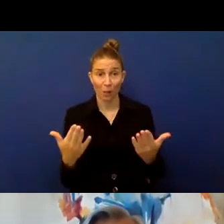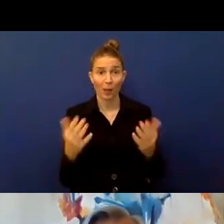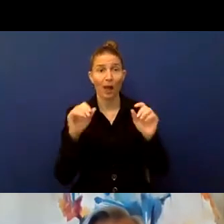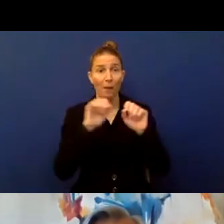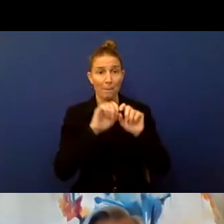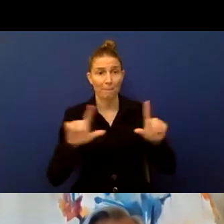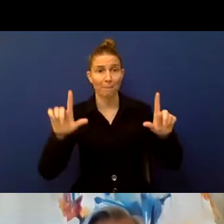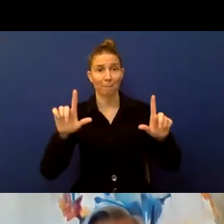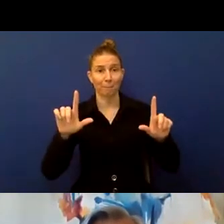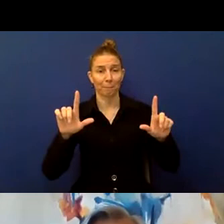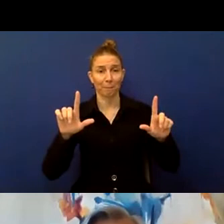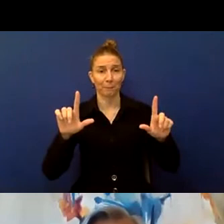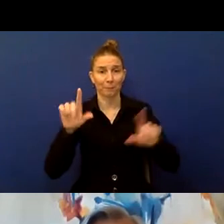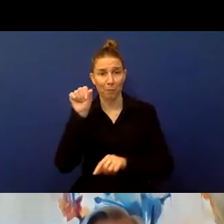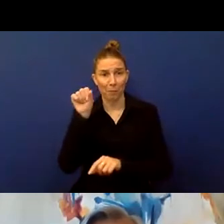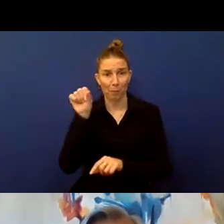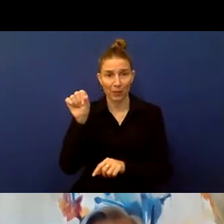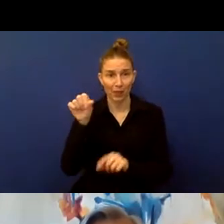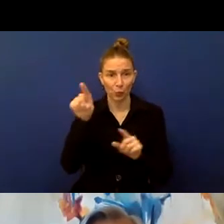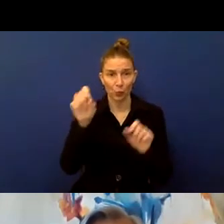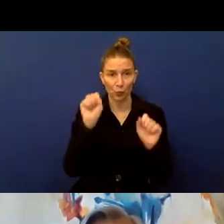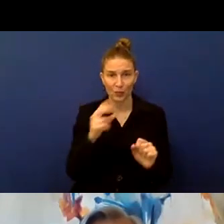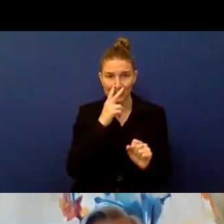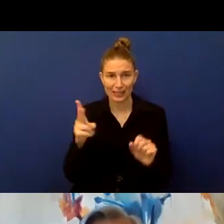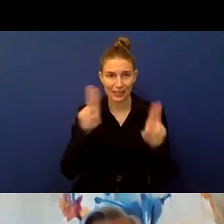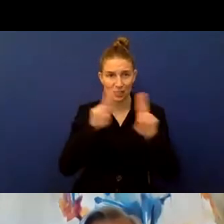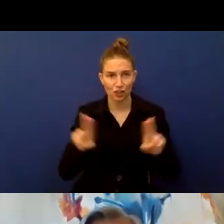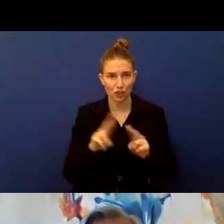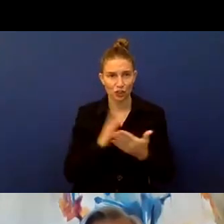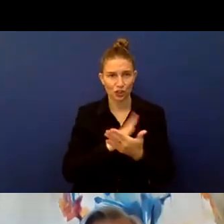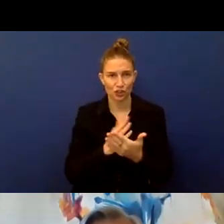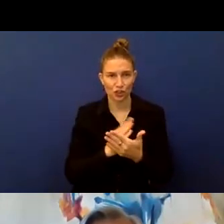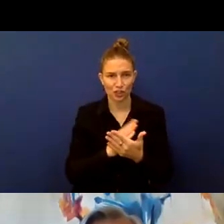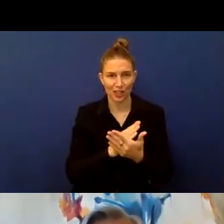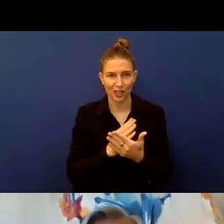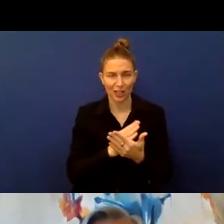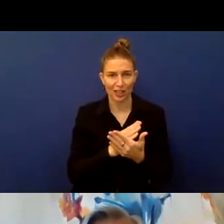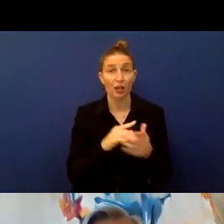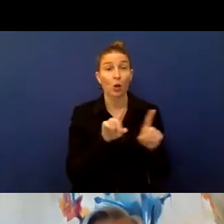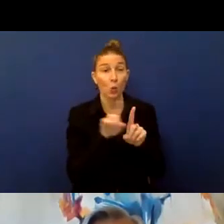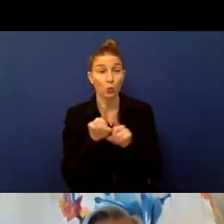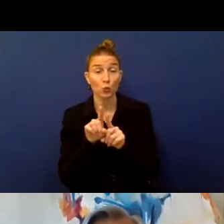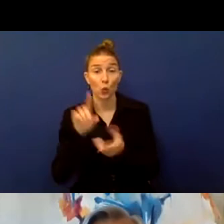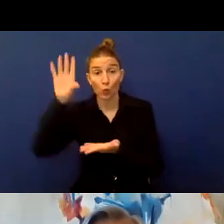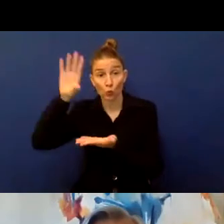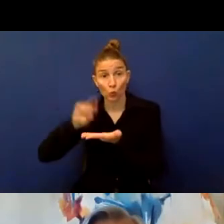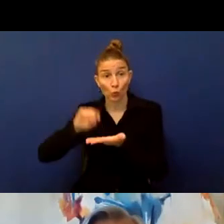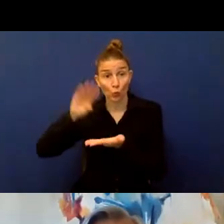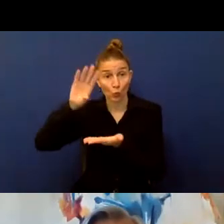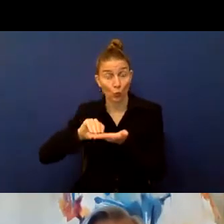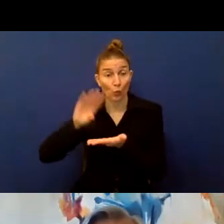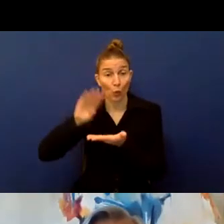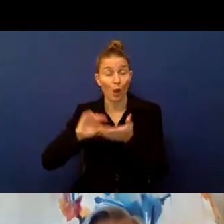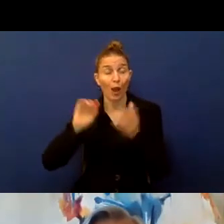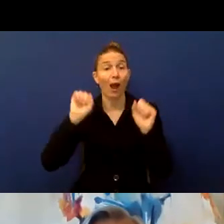so hopefully you have access to it already. This webinar is being recorded in order to share with all